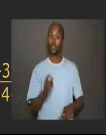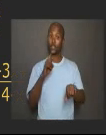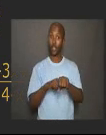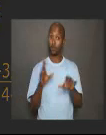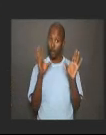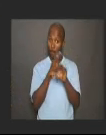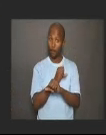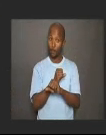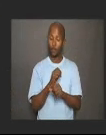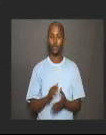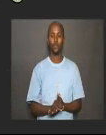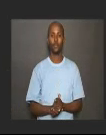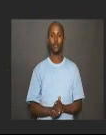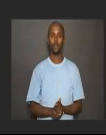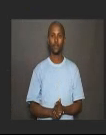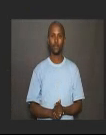Time's up.